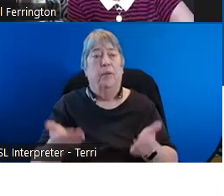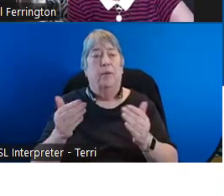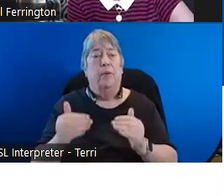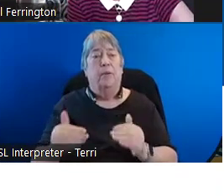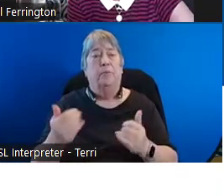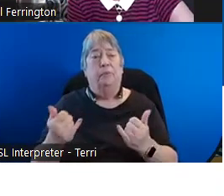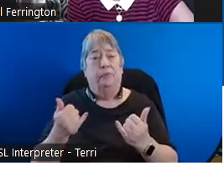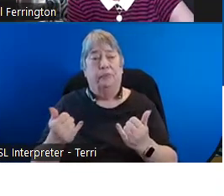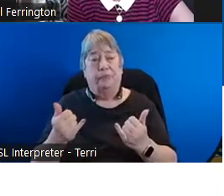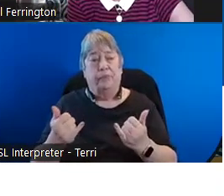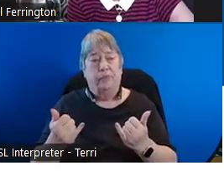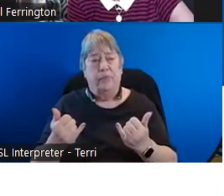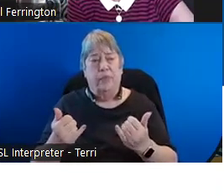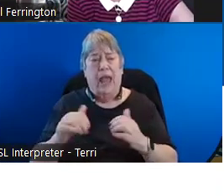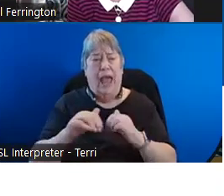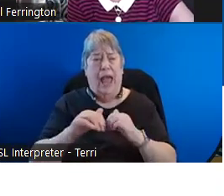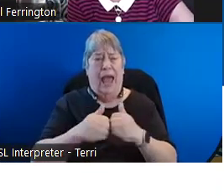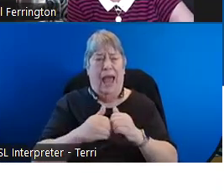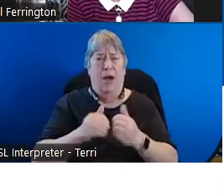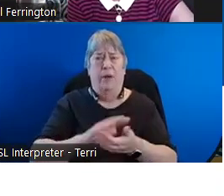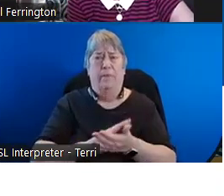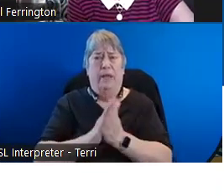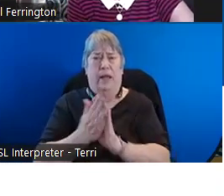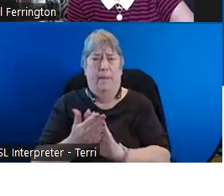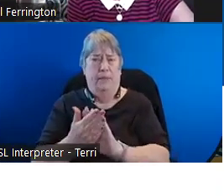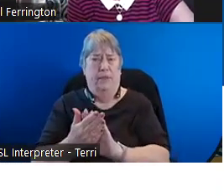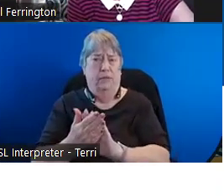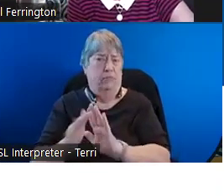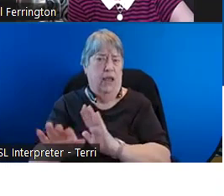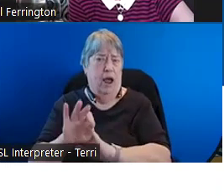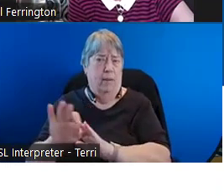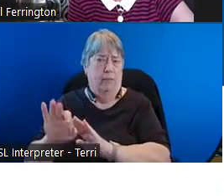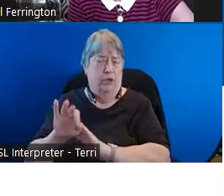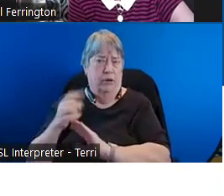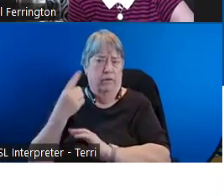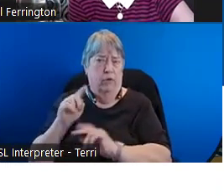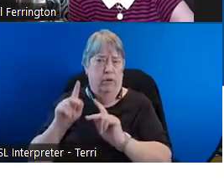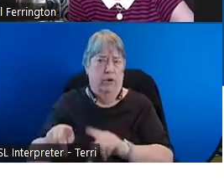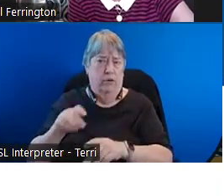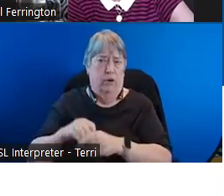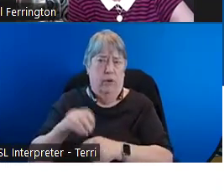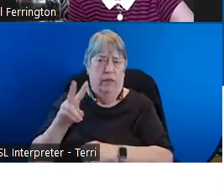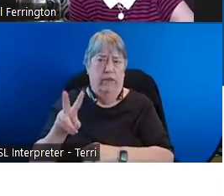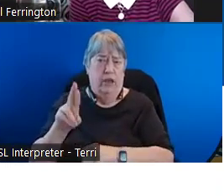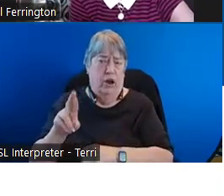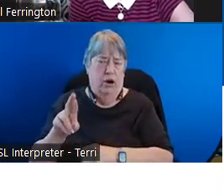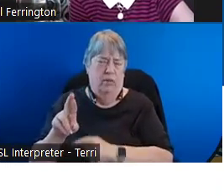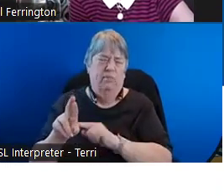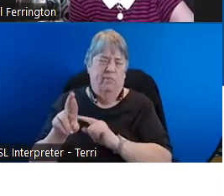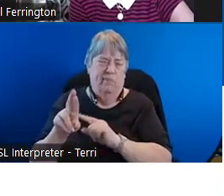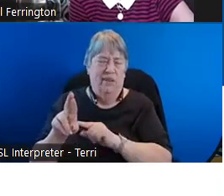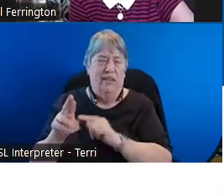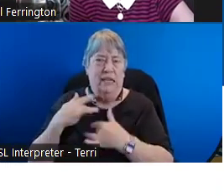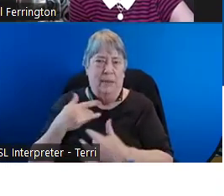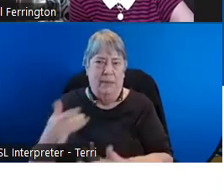how supported employment becomes an option for a person in vocational rehabilitation, typically. So a lot of